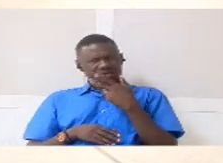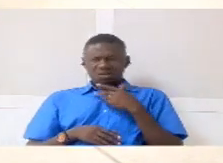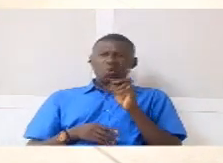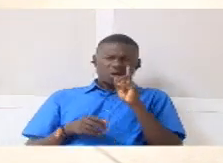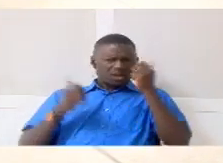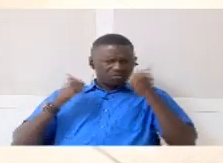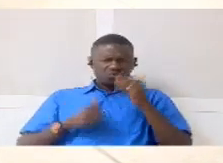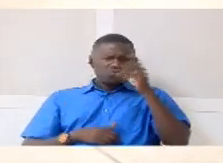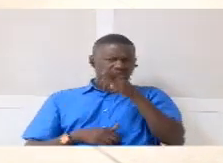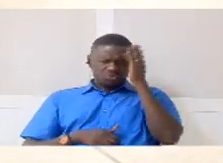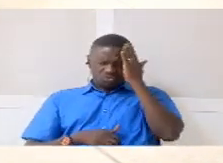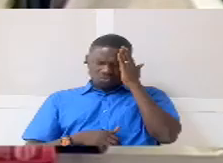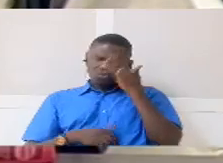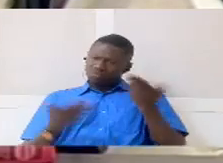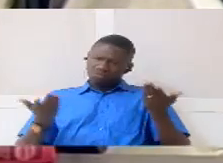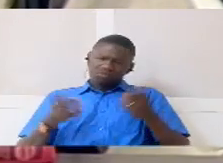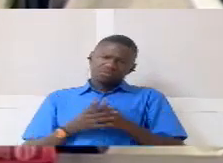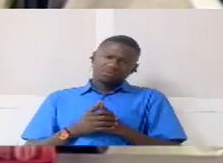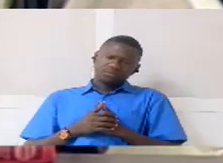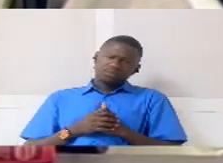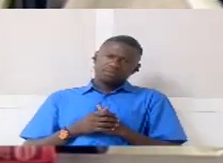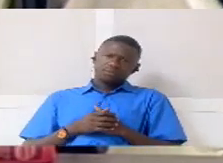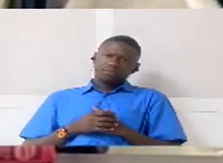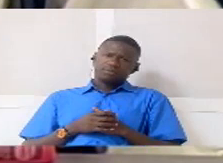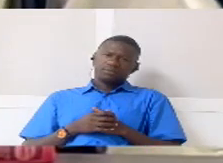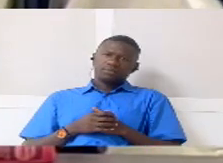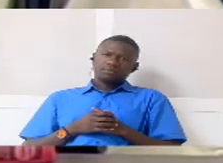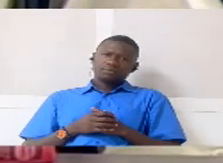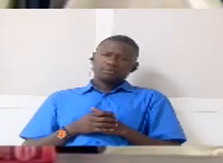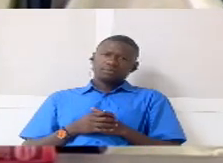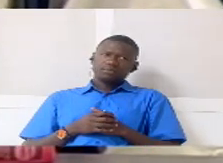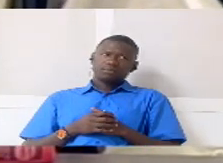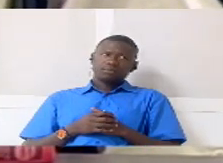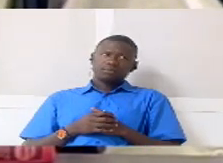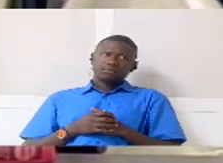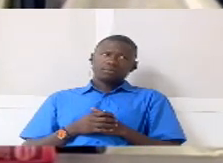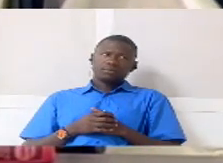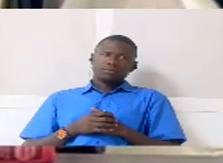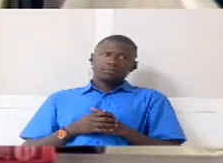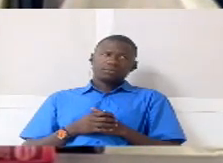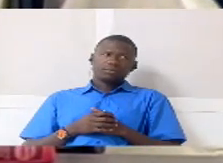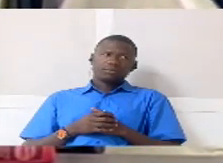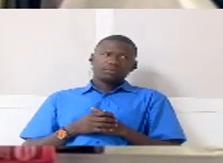nole menketala. Unlefta yole fonye. Waka itinkwali adoro nese sabu no.